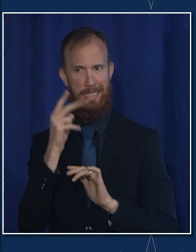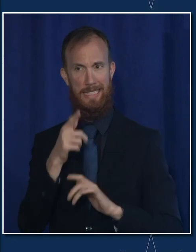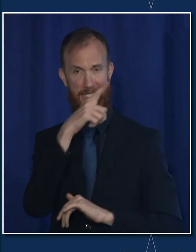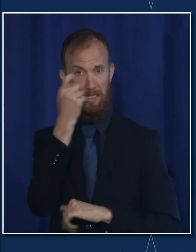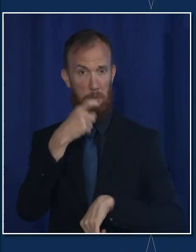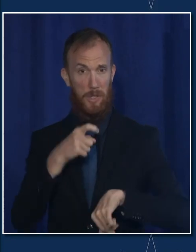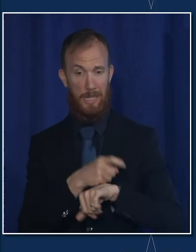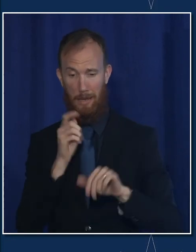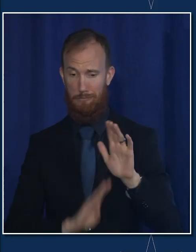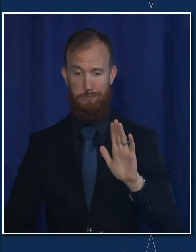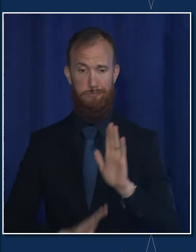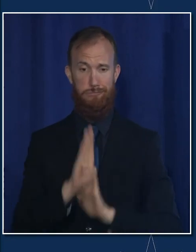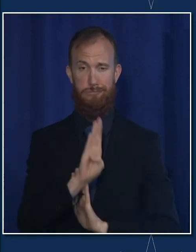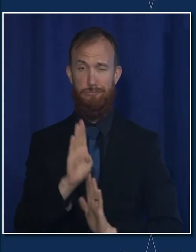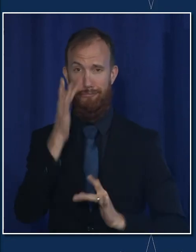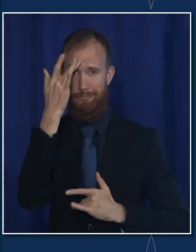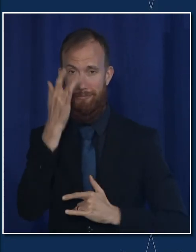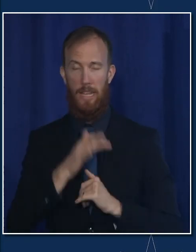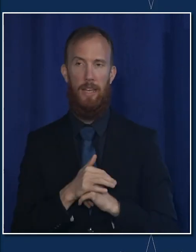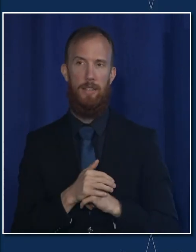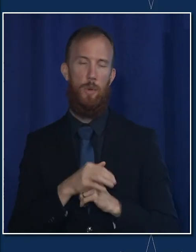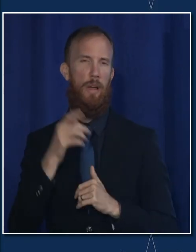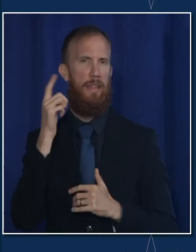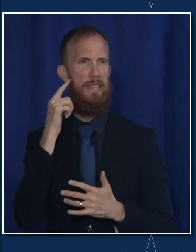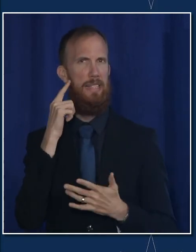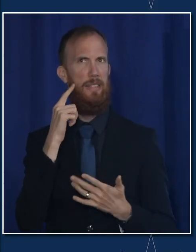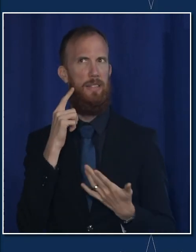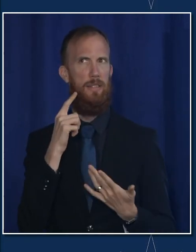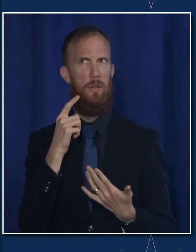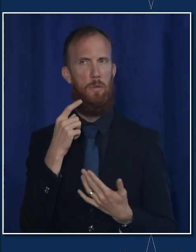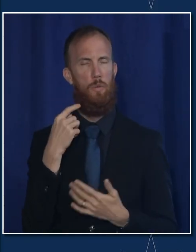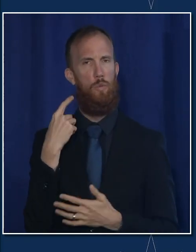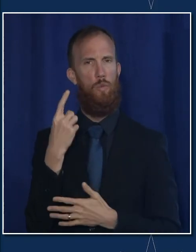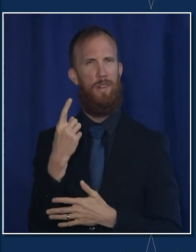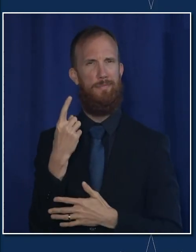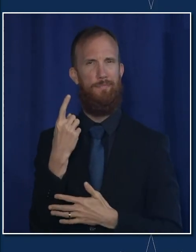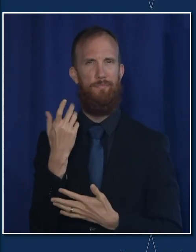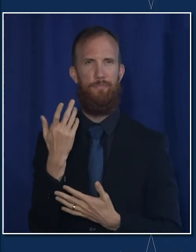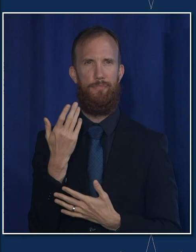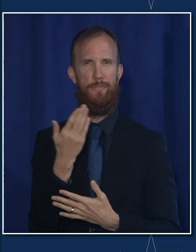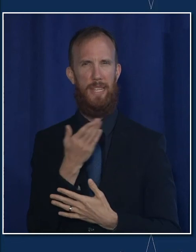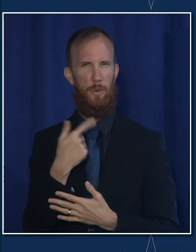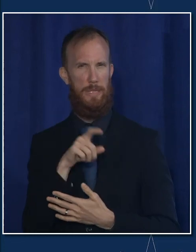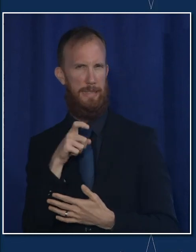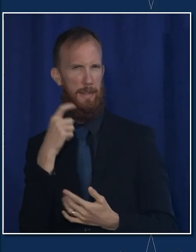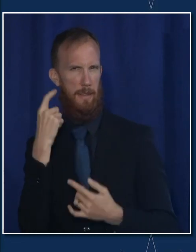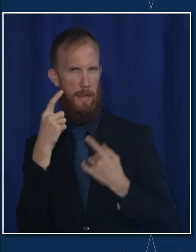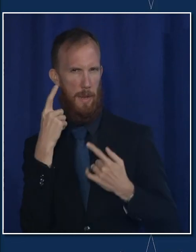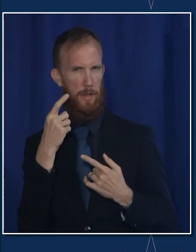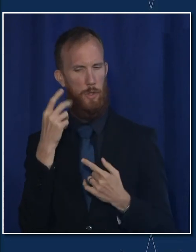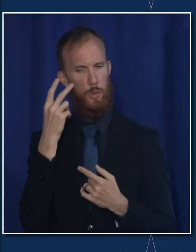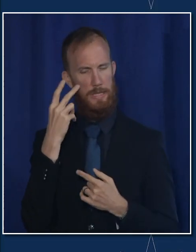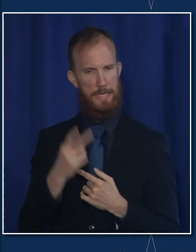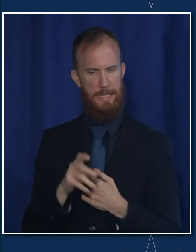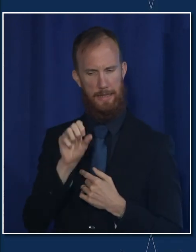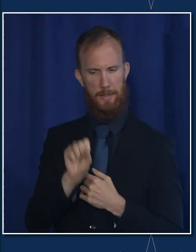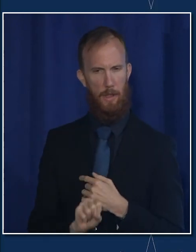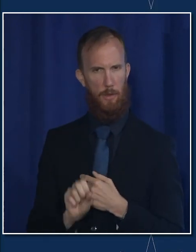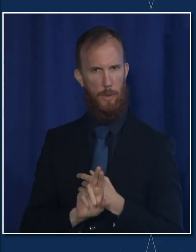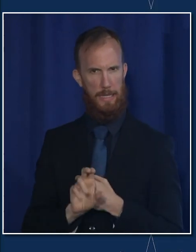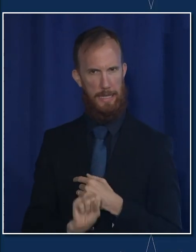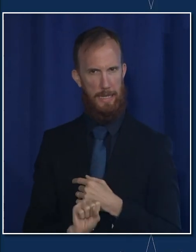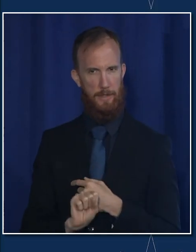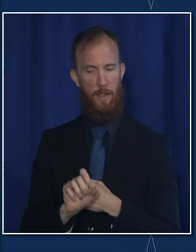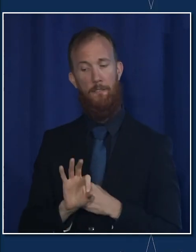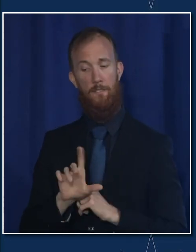I think an outstanding question is whether that has to do with the fact that in the southern U.S., I mean, you look at a place like Florida, people